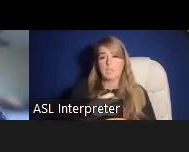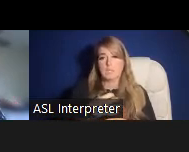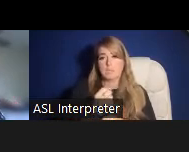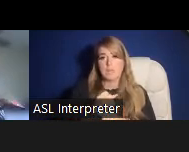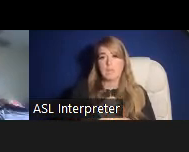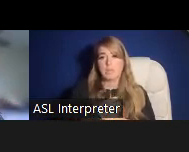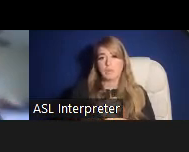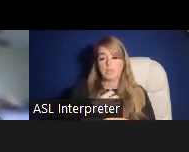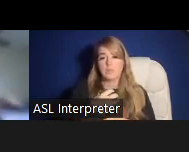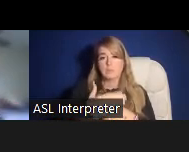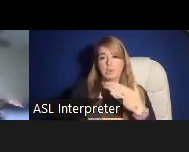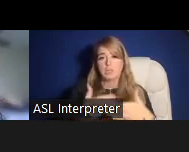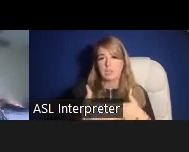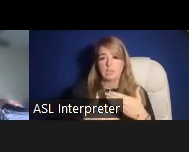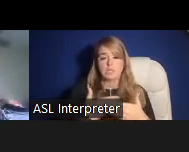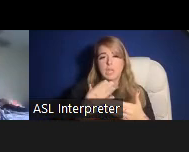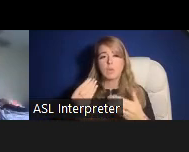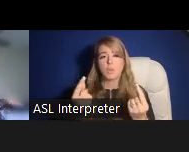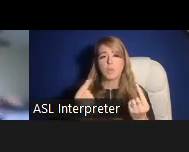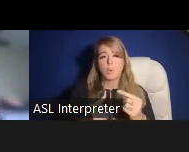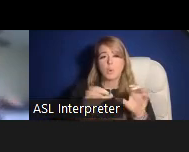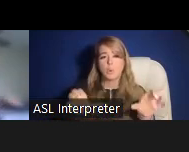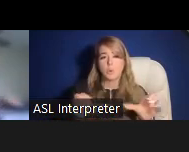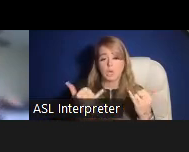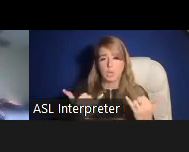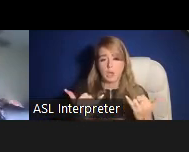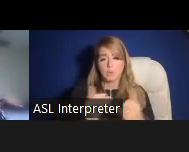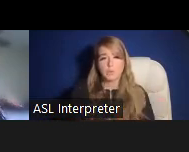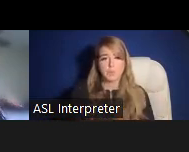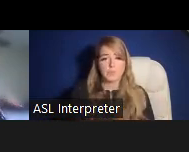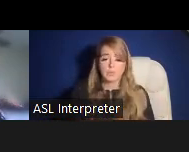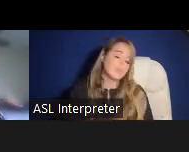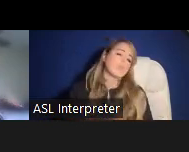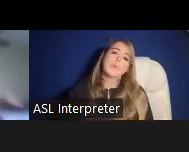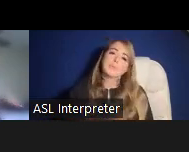the grievance process, and what we're doing moving forward with it.